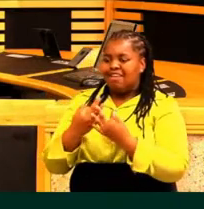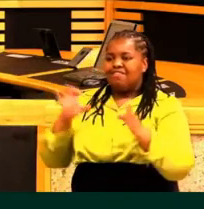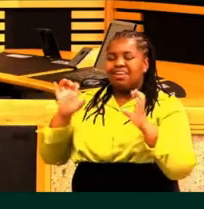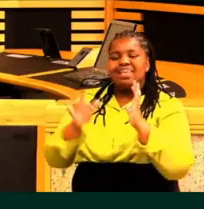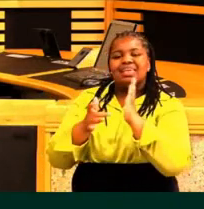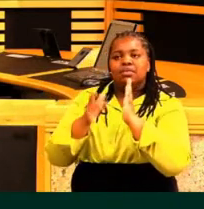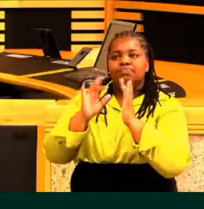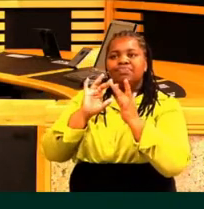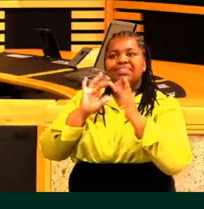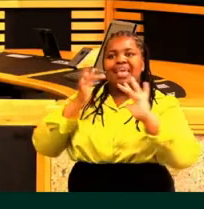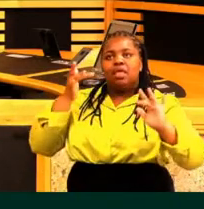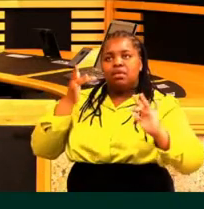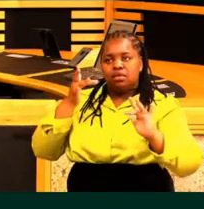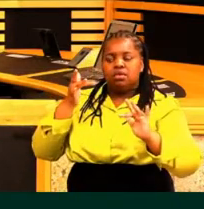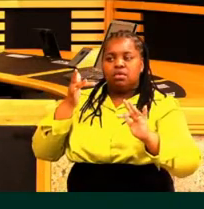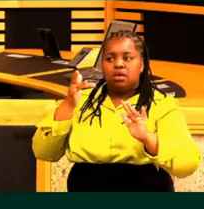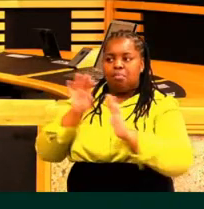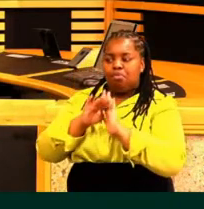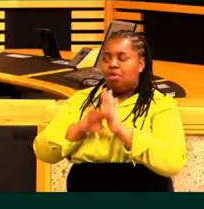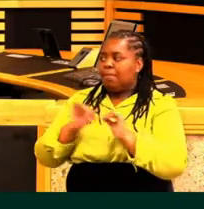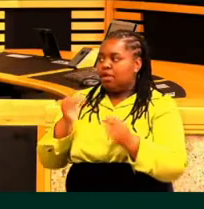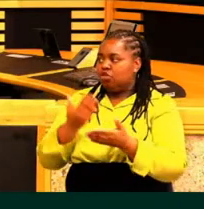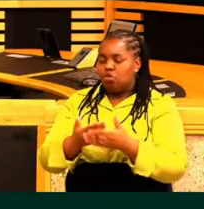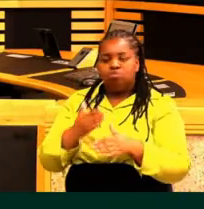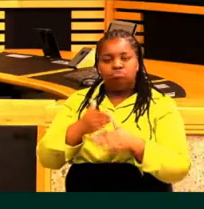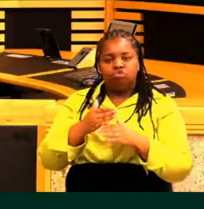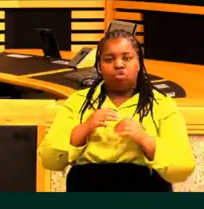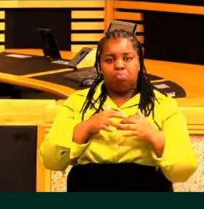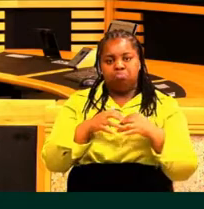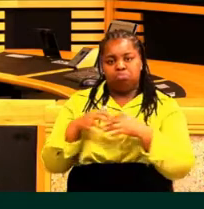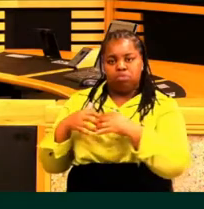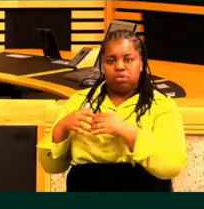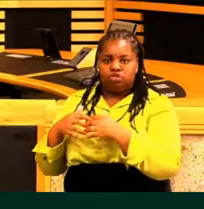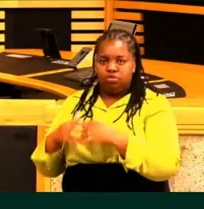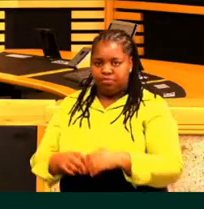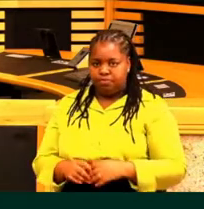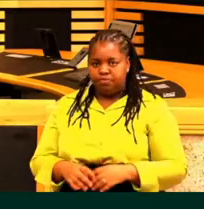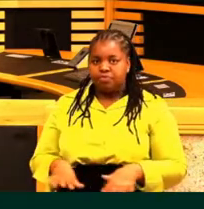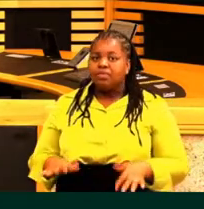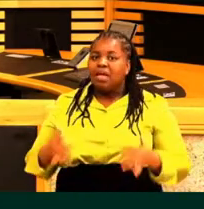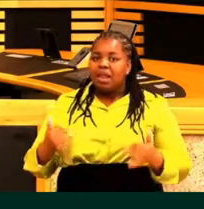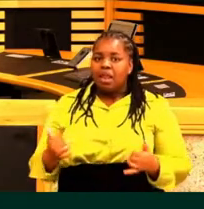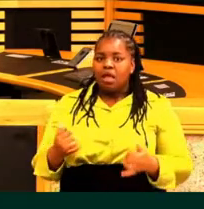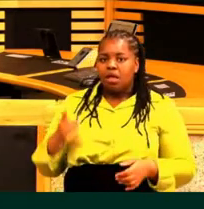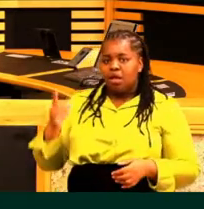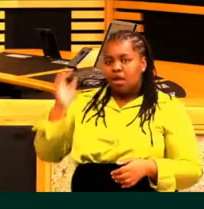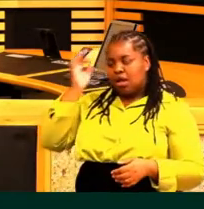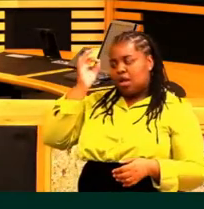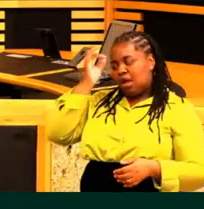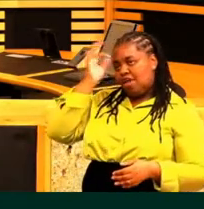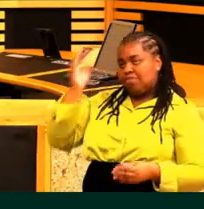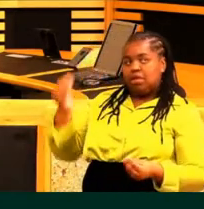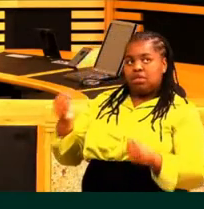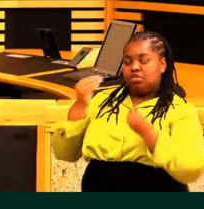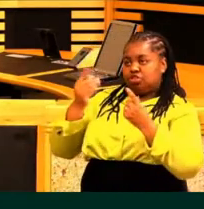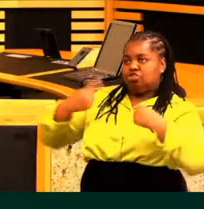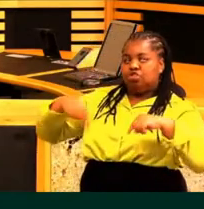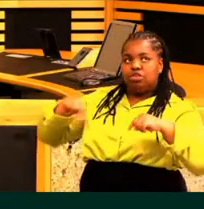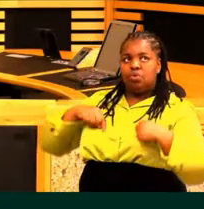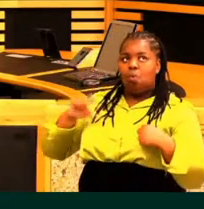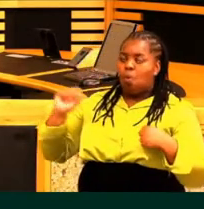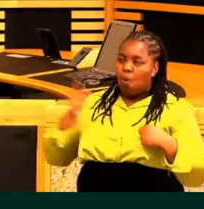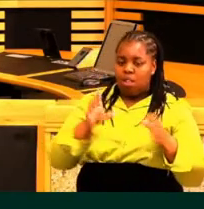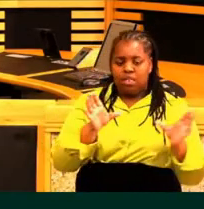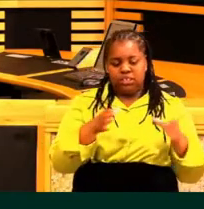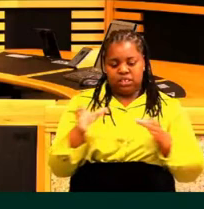access and well-trained Personnel for job creation purposes now governance teaches us that all sectors